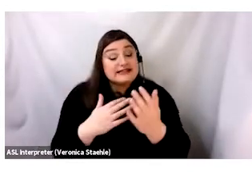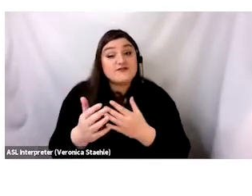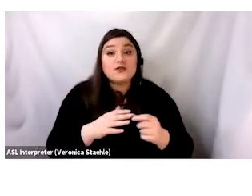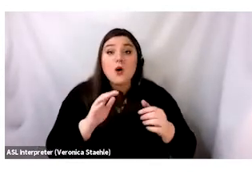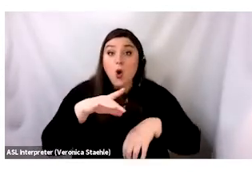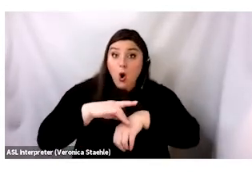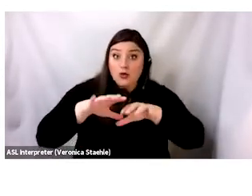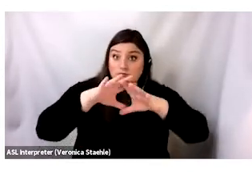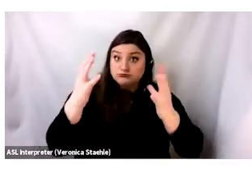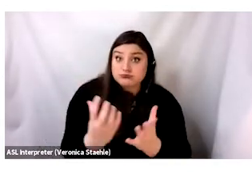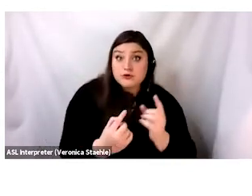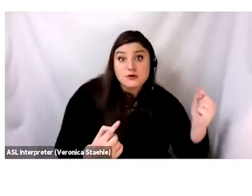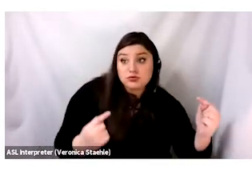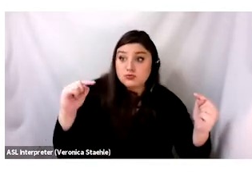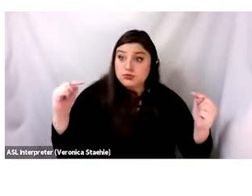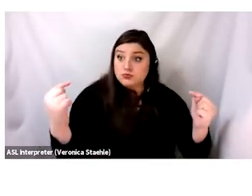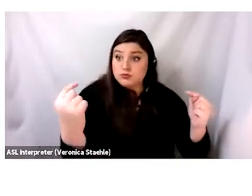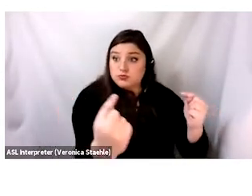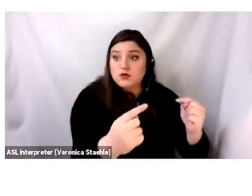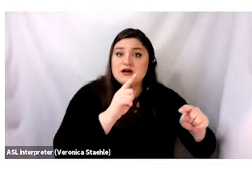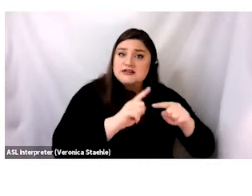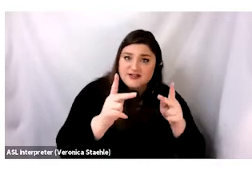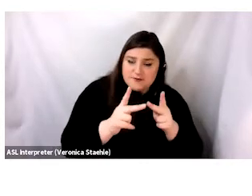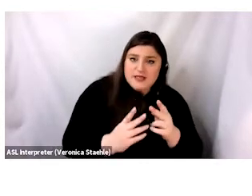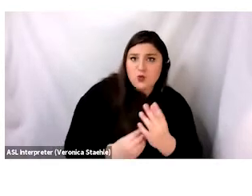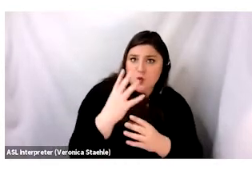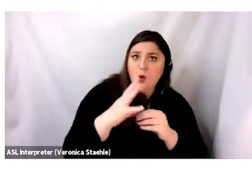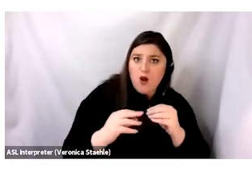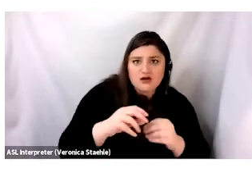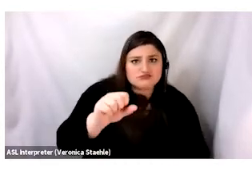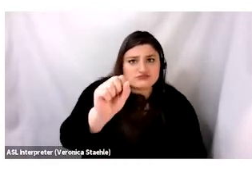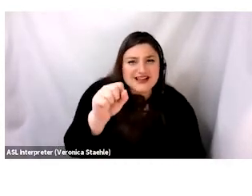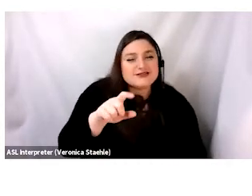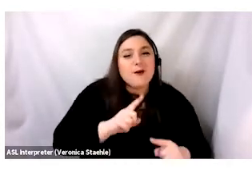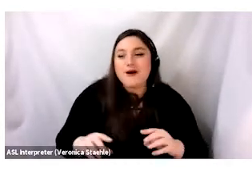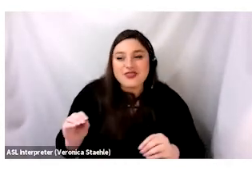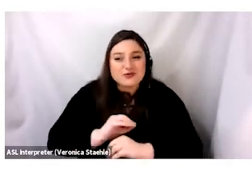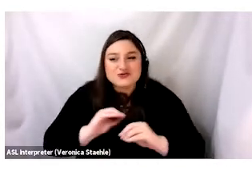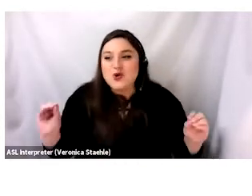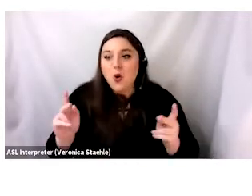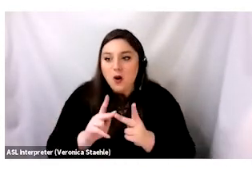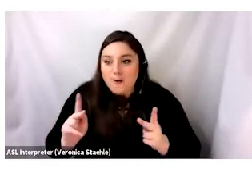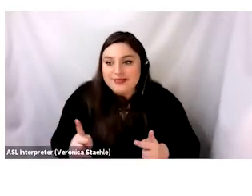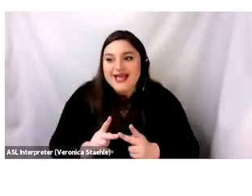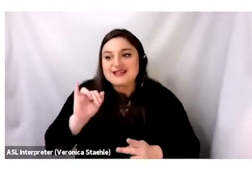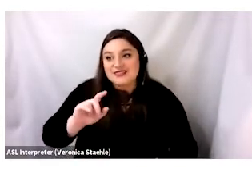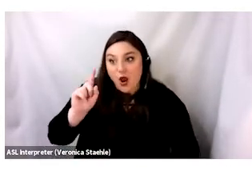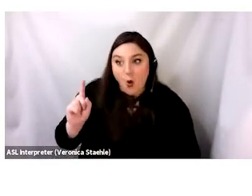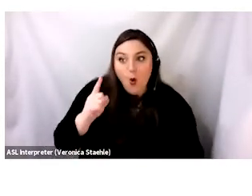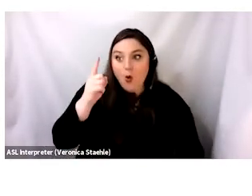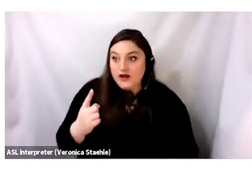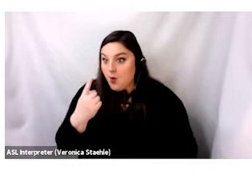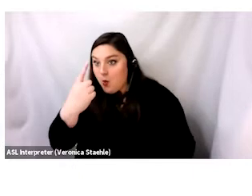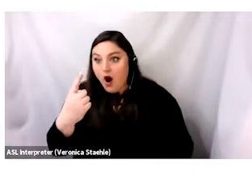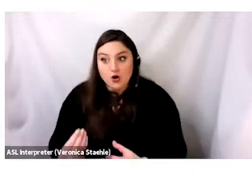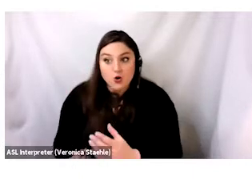cotton independently for thousands of years, there was almost no cases where cotton was purely being grown to sell for money or